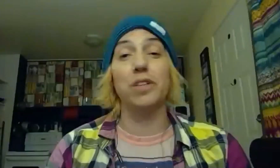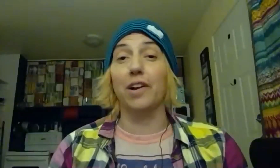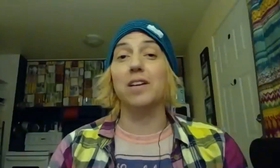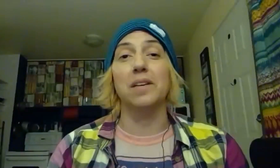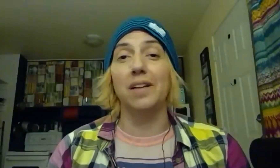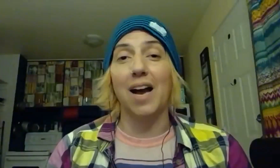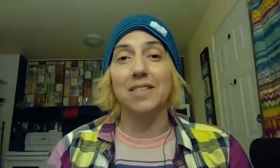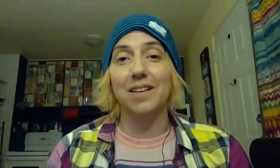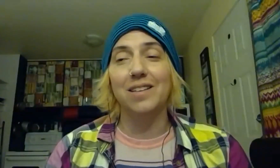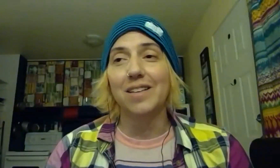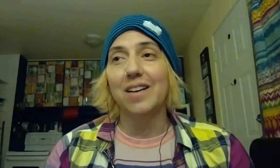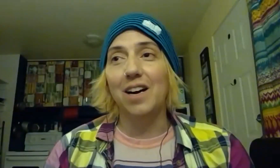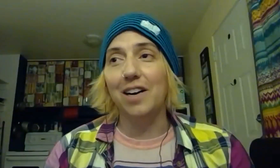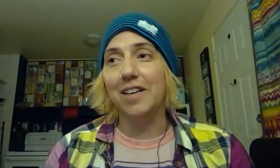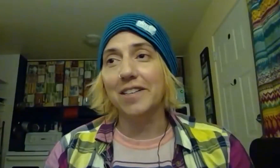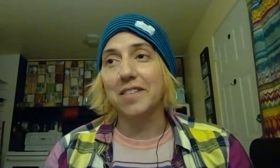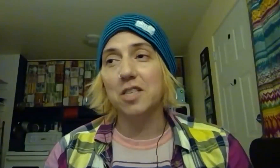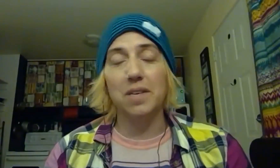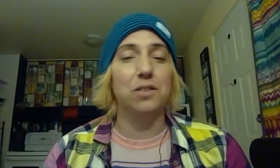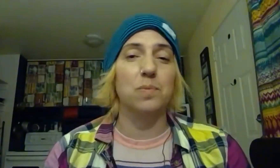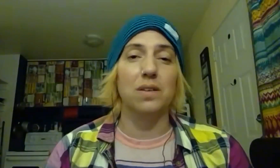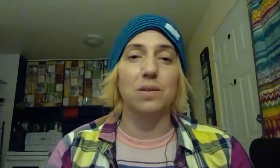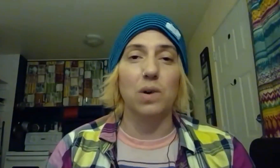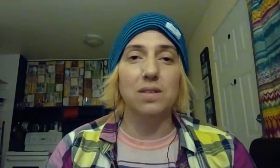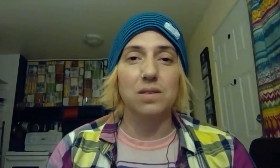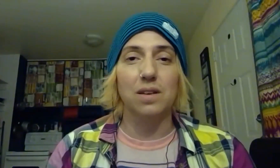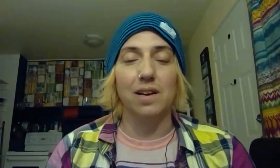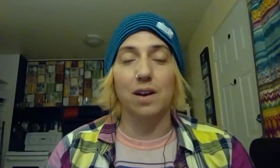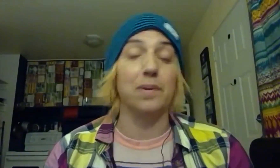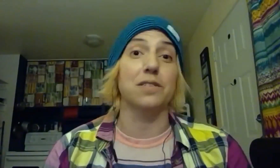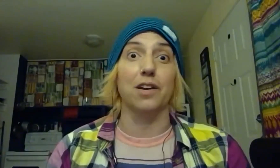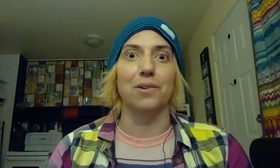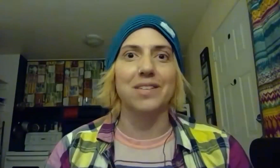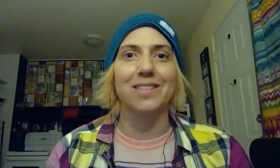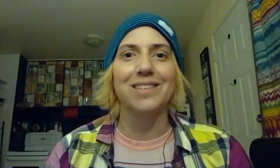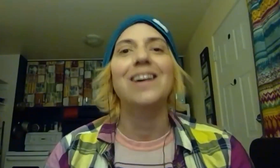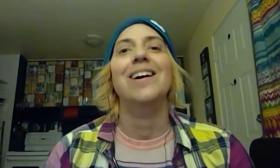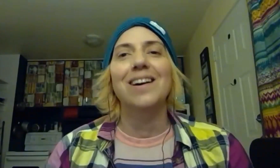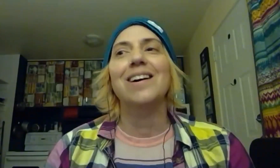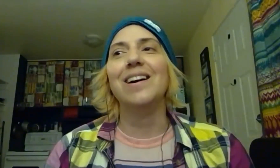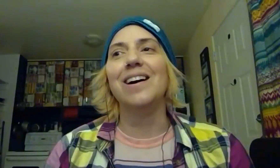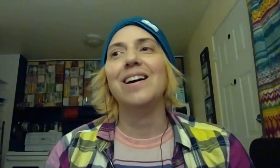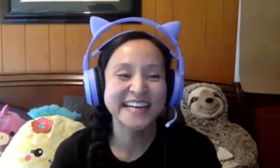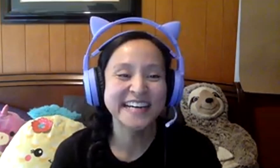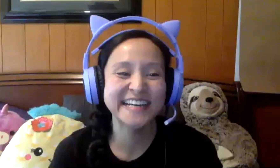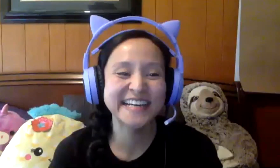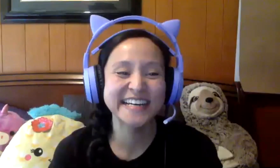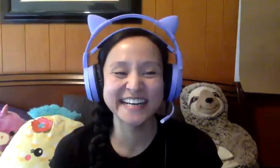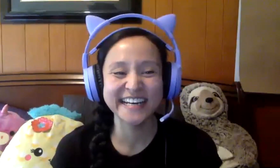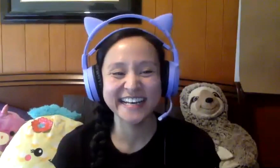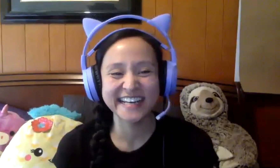It's really great to be in Alaska. It's nice to be in two spots at once, not be in psychosis.